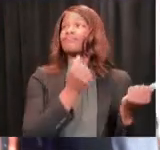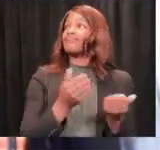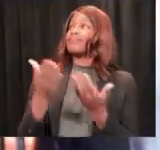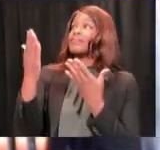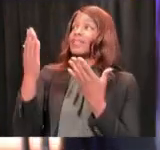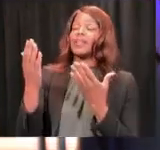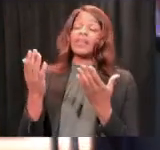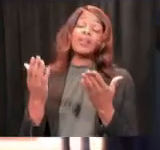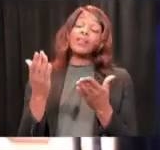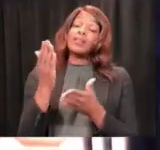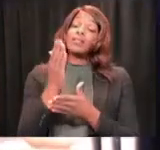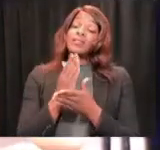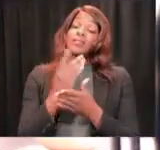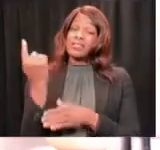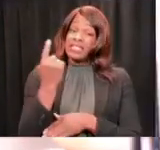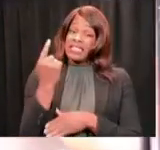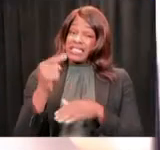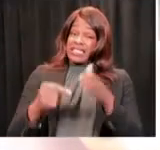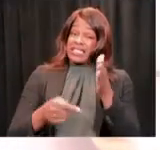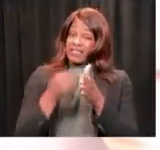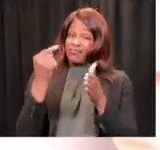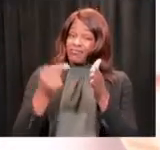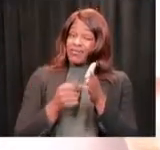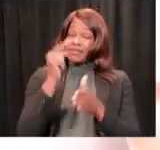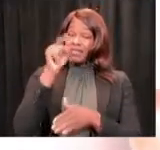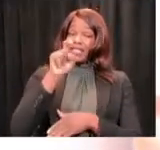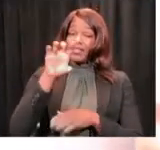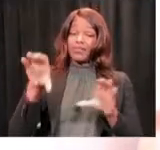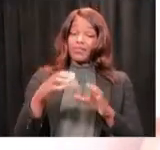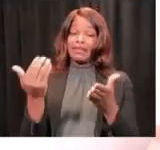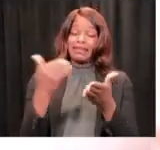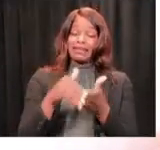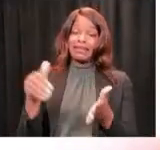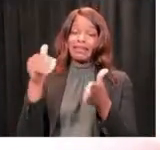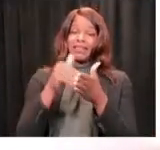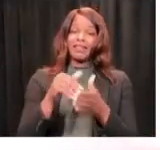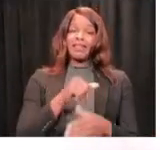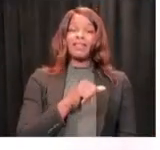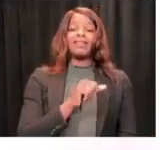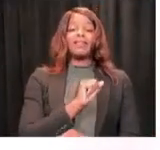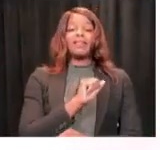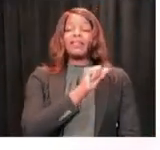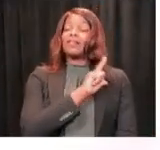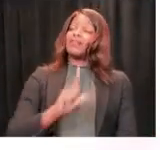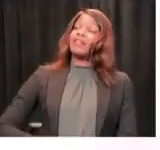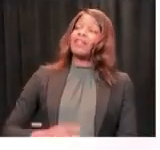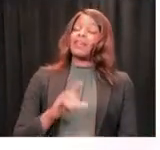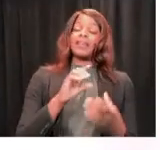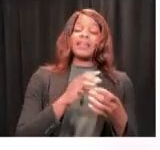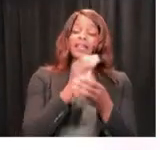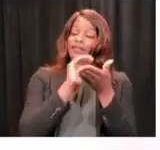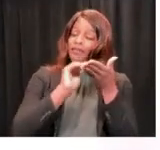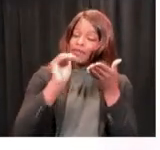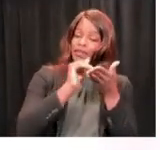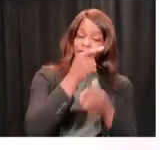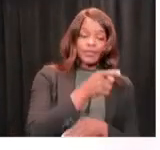than once. Sometimes it requires you saying, Lord, I release him. Lord, I release